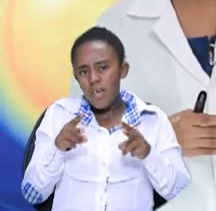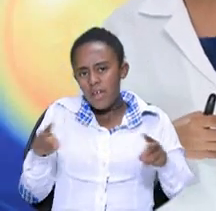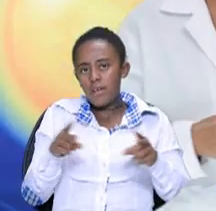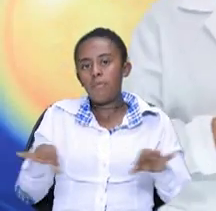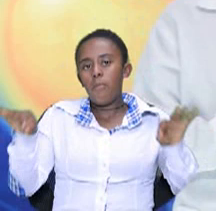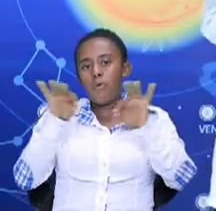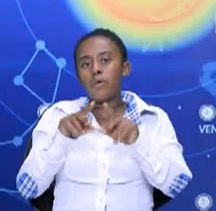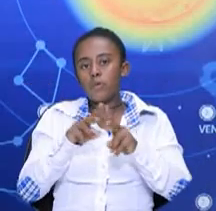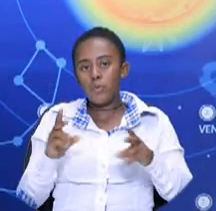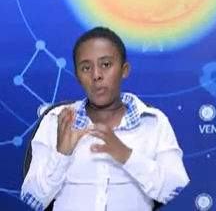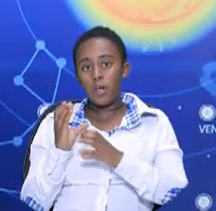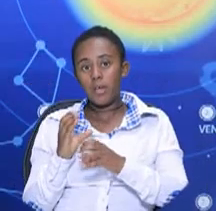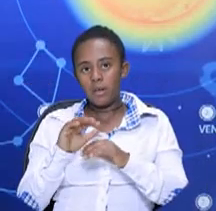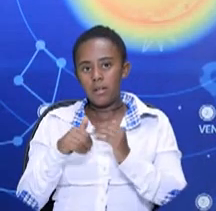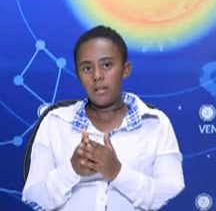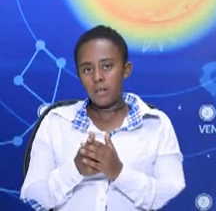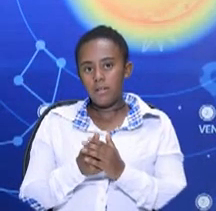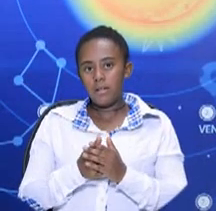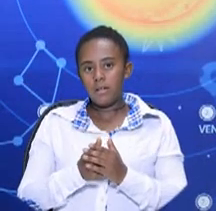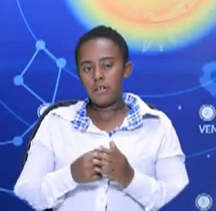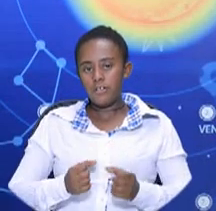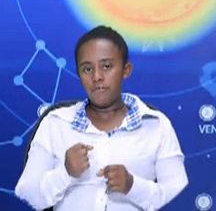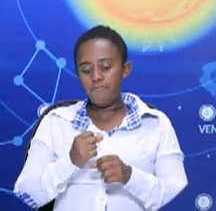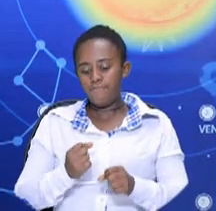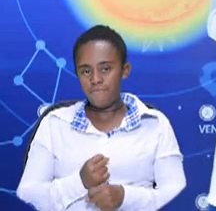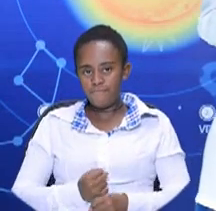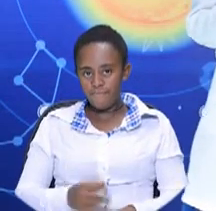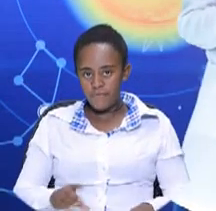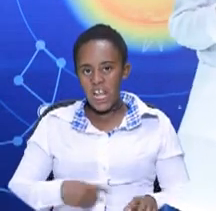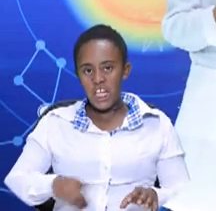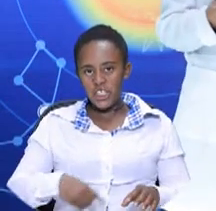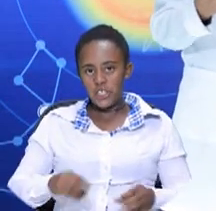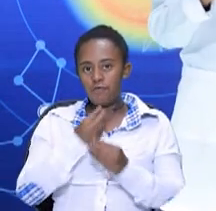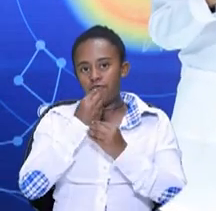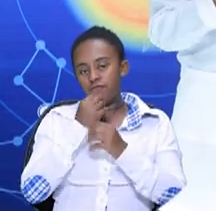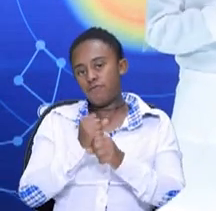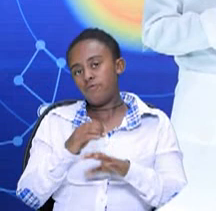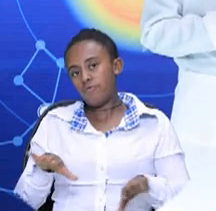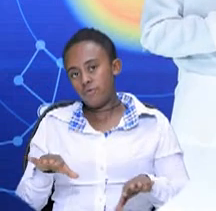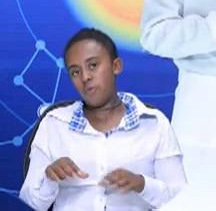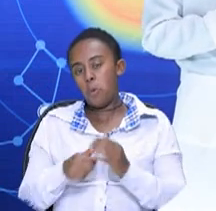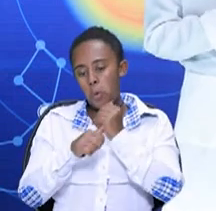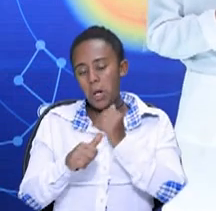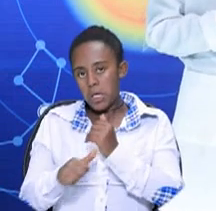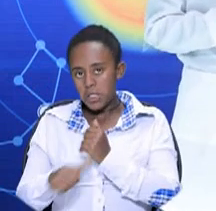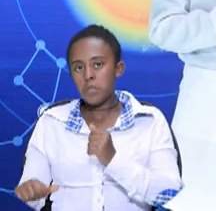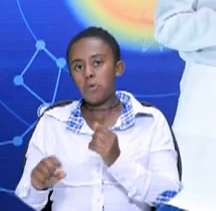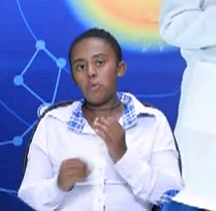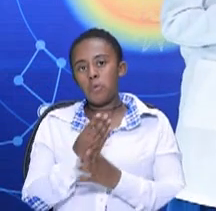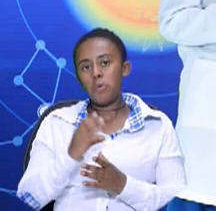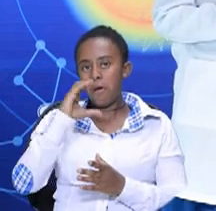to carry dissolved food or digested food. It is also used to carry waste products